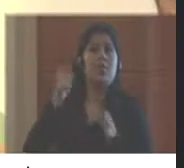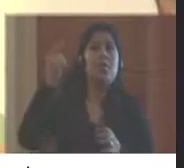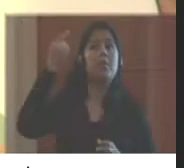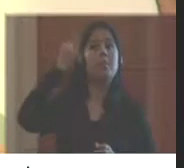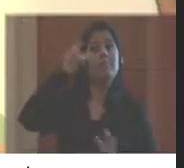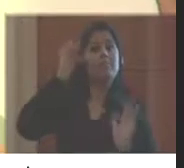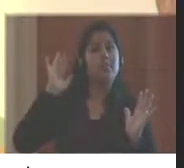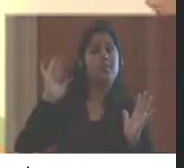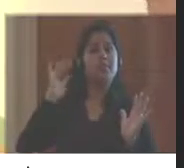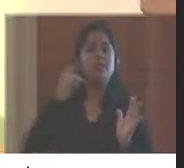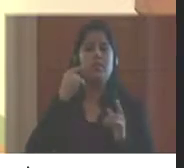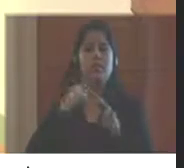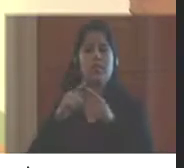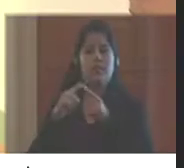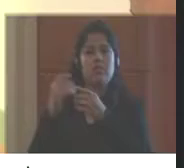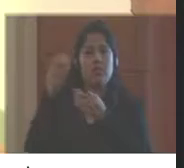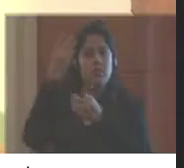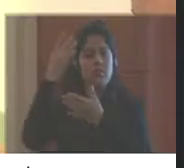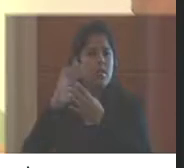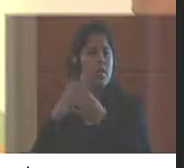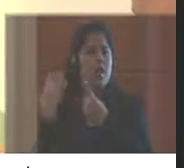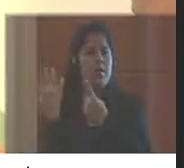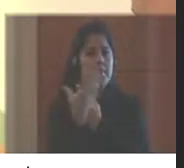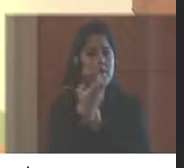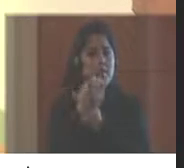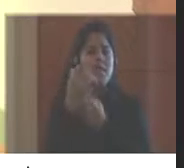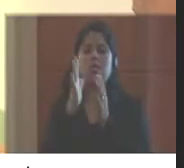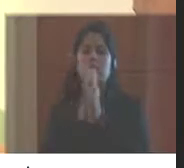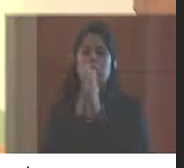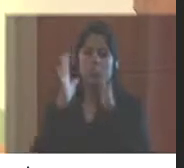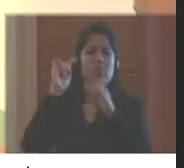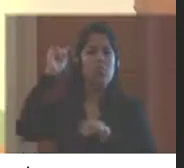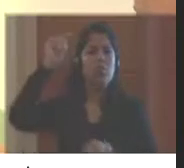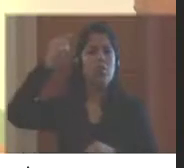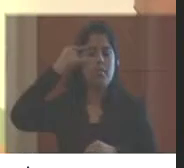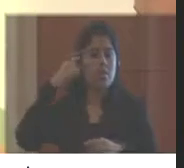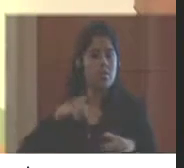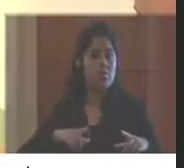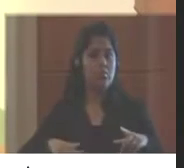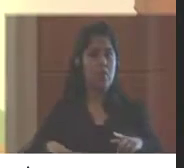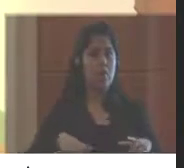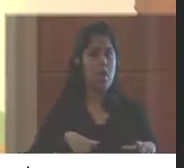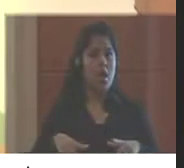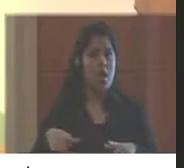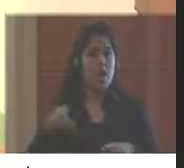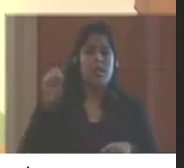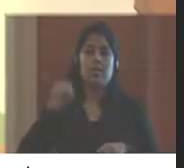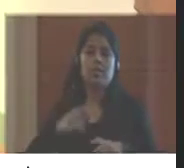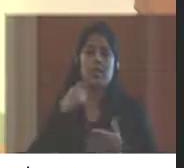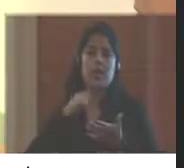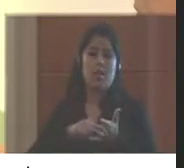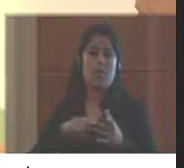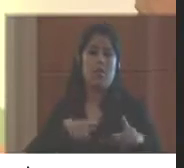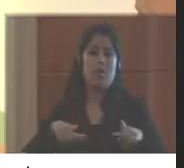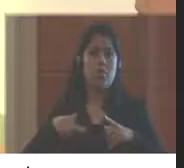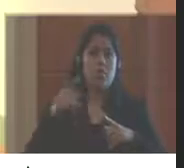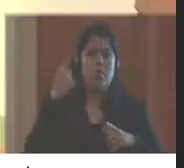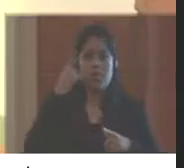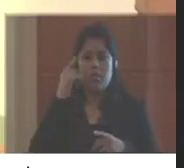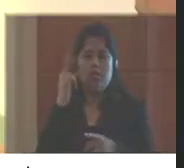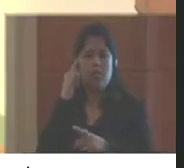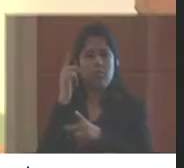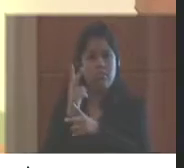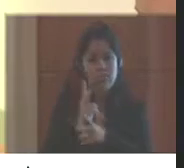local governments, if a local government does not take precautionary measures, something